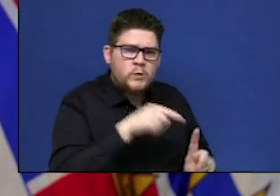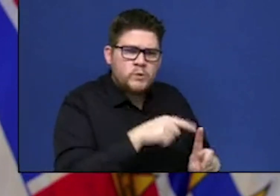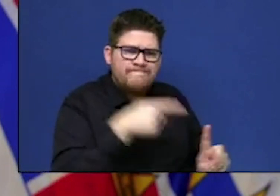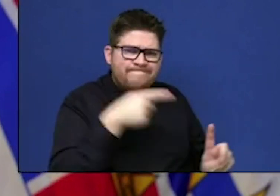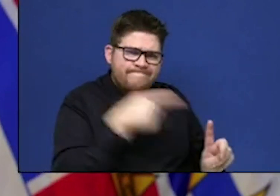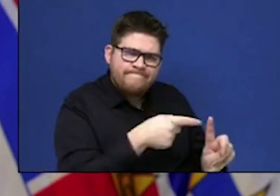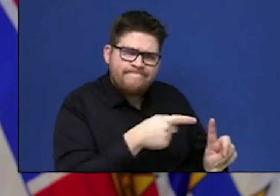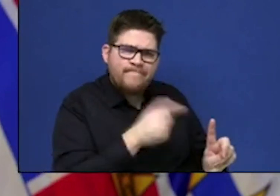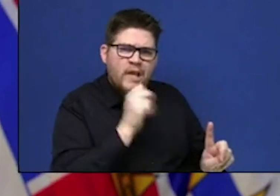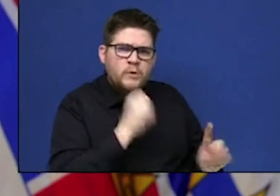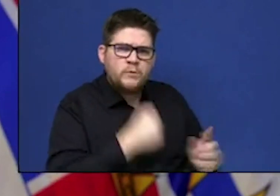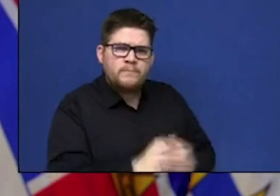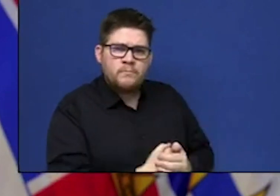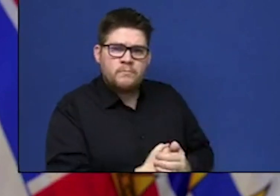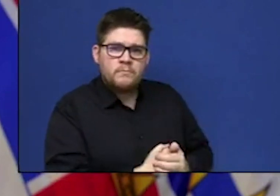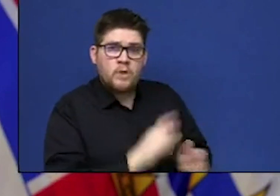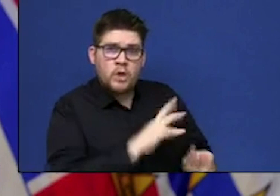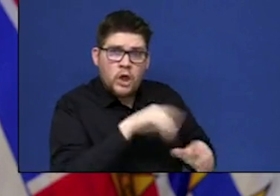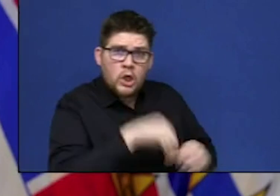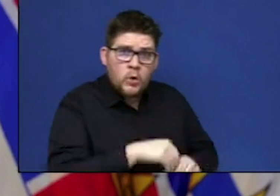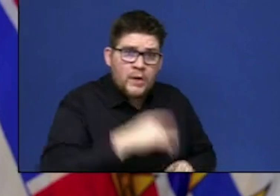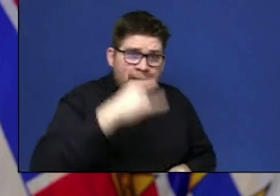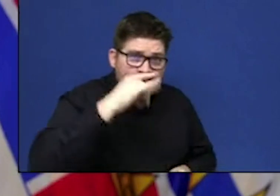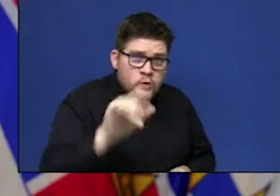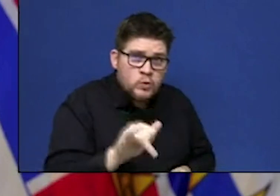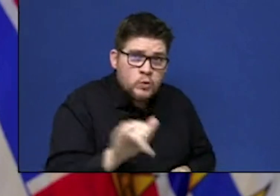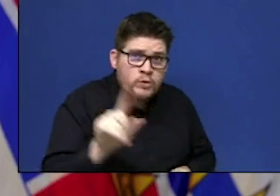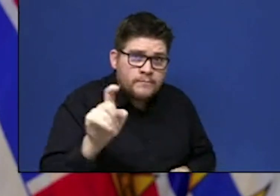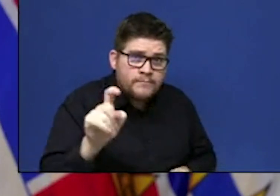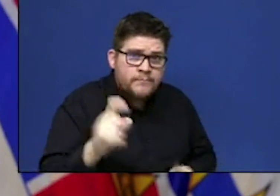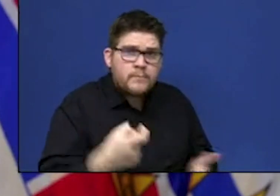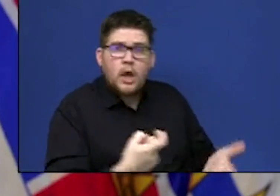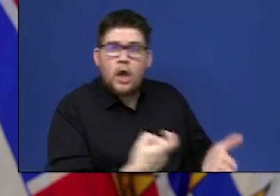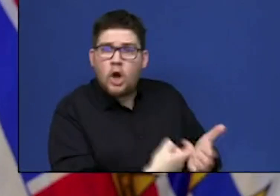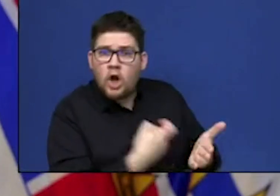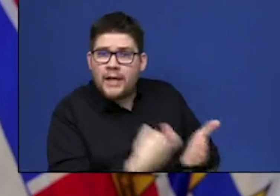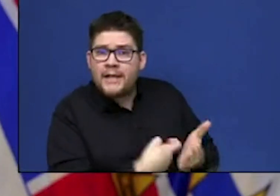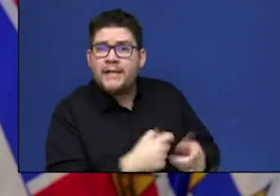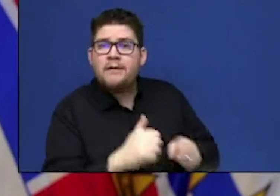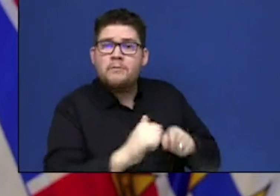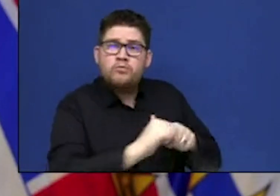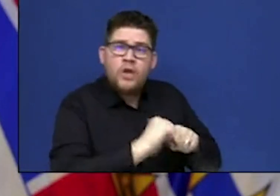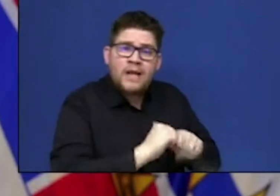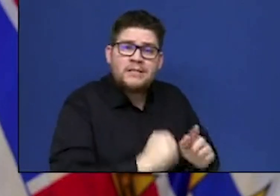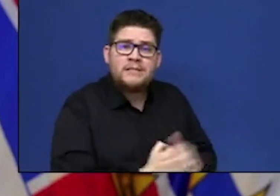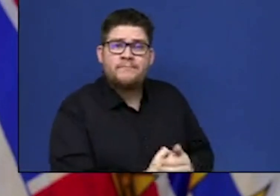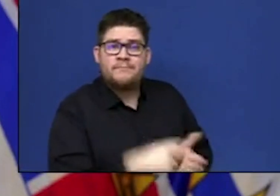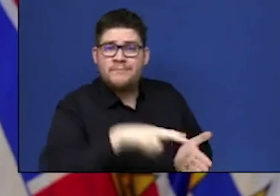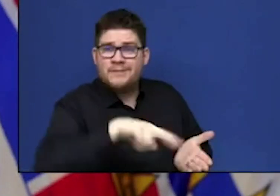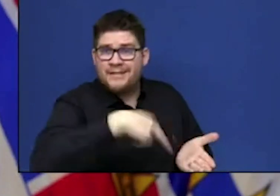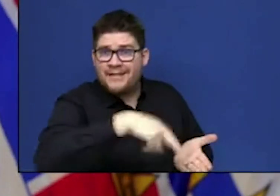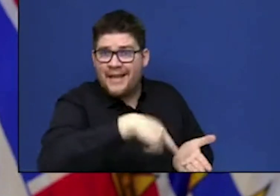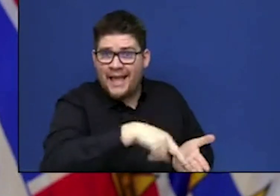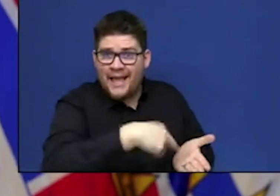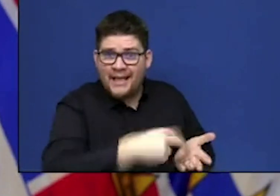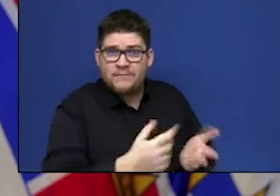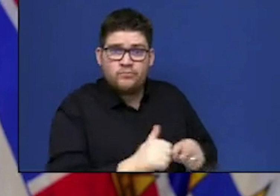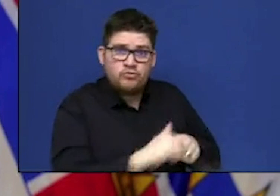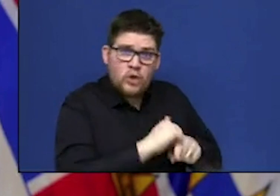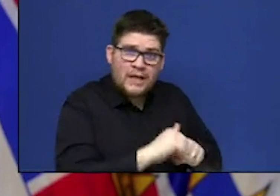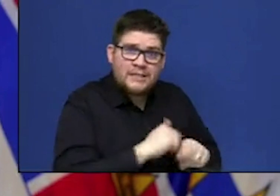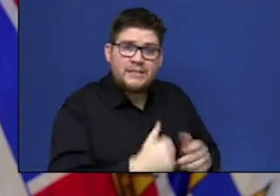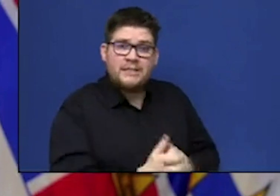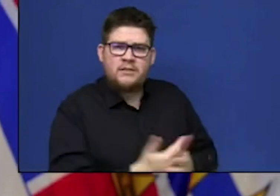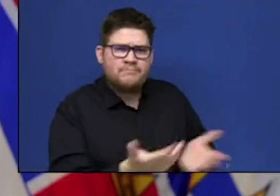dance classes or hockey practices or anything related to kids? And what are the restrictions around what people